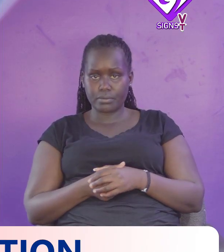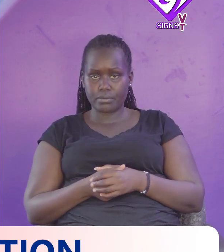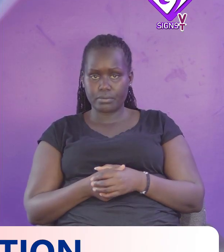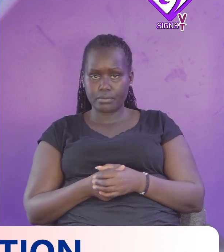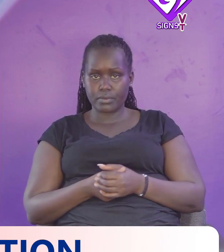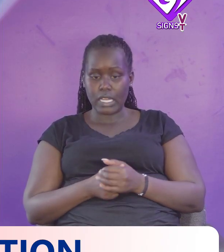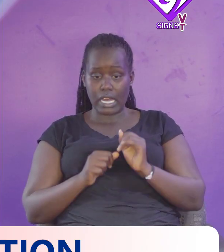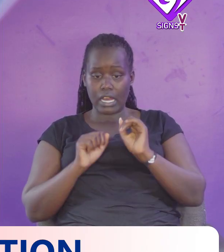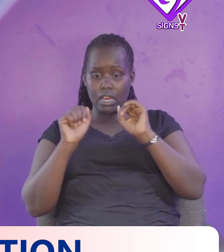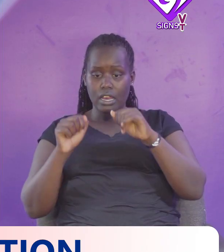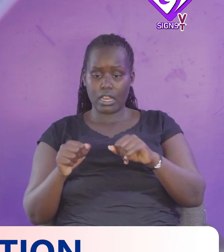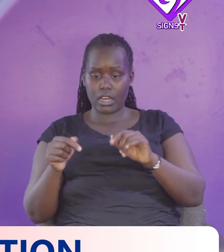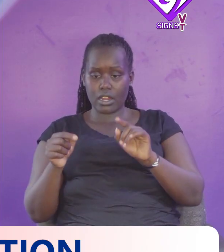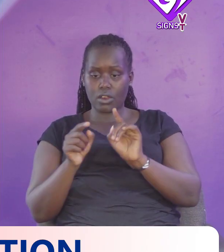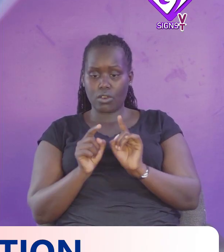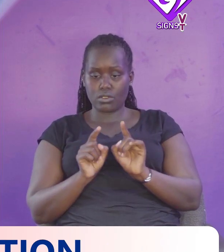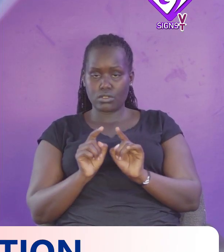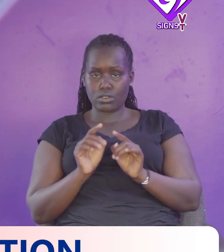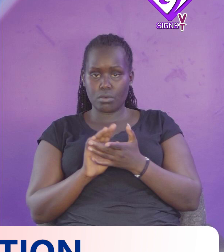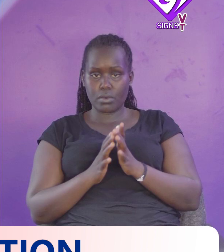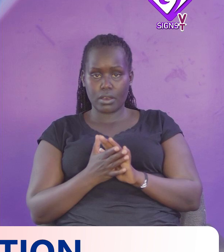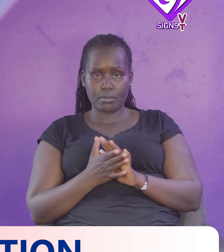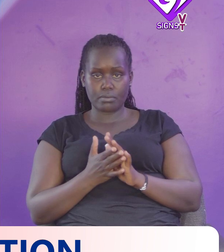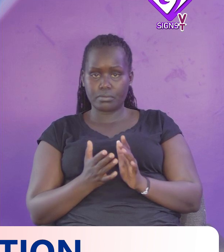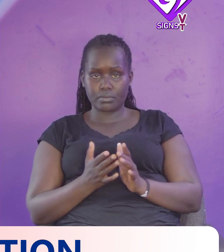They can also get anxious. They can also,